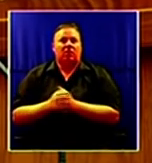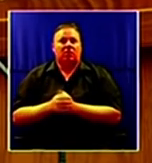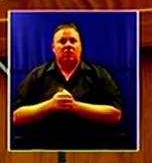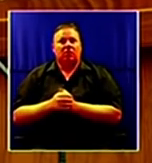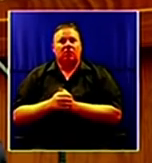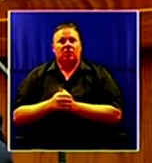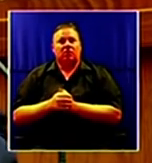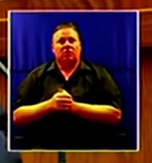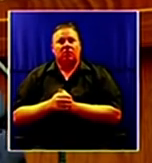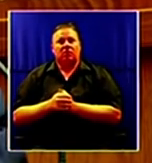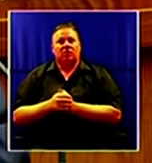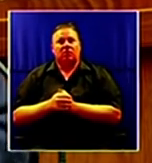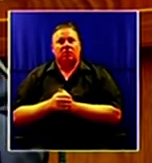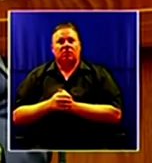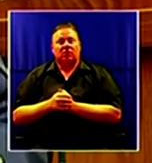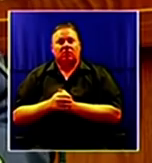of clay.